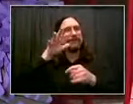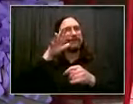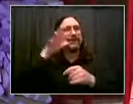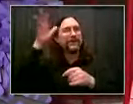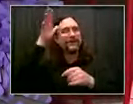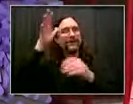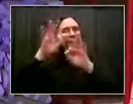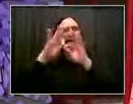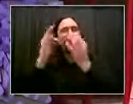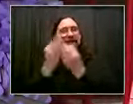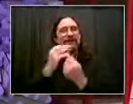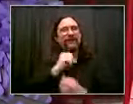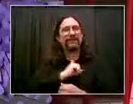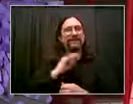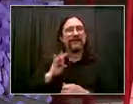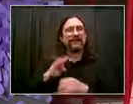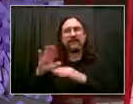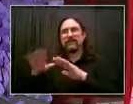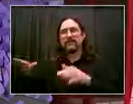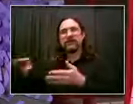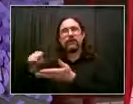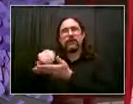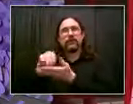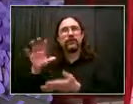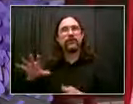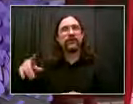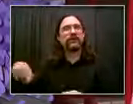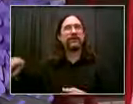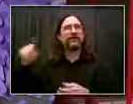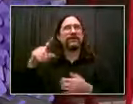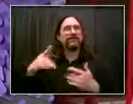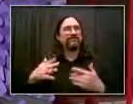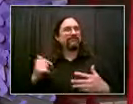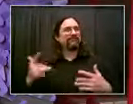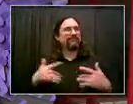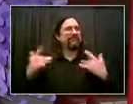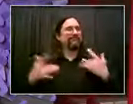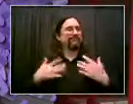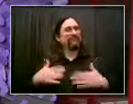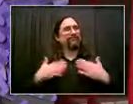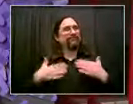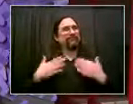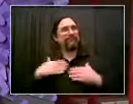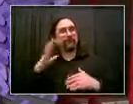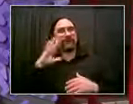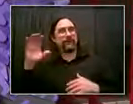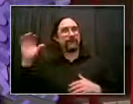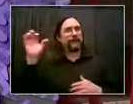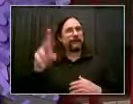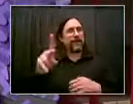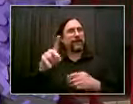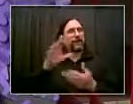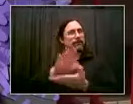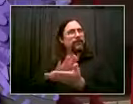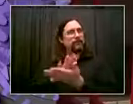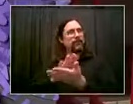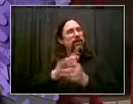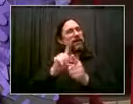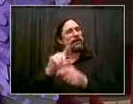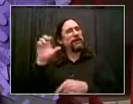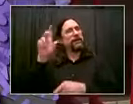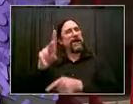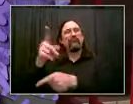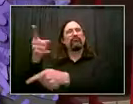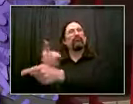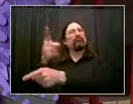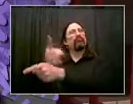tunnel. This will be the return to our new normal, to learning, to friends, and everything else the school community has